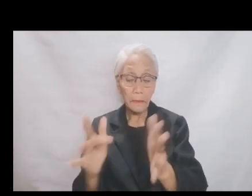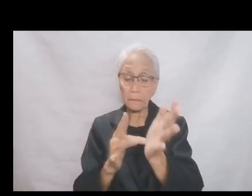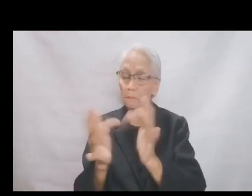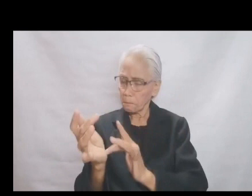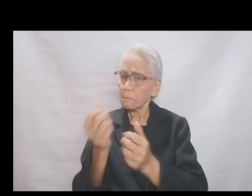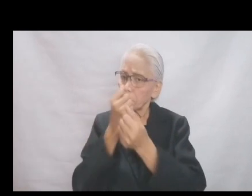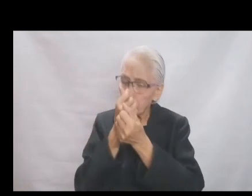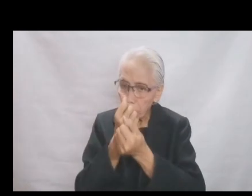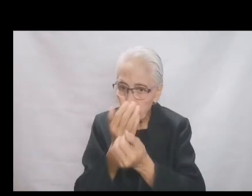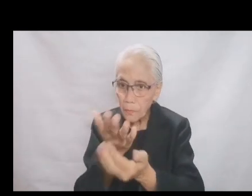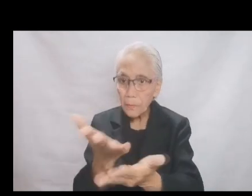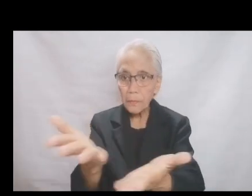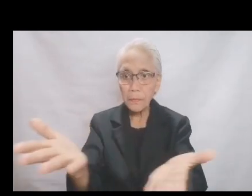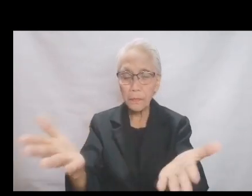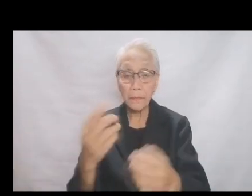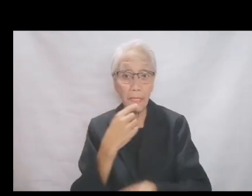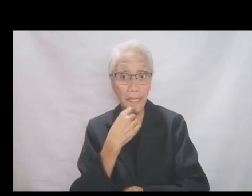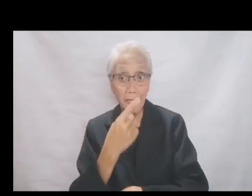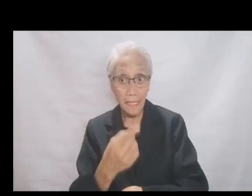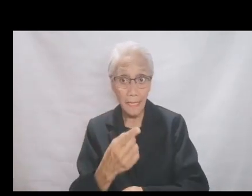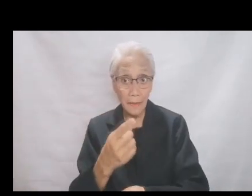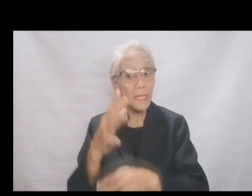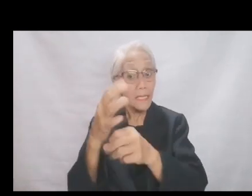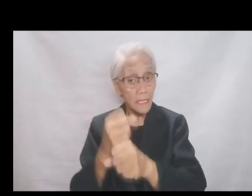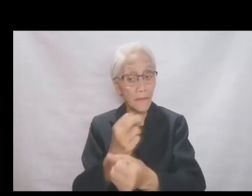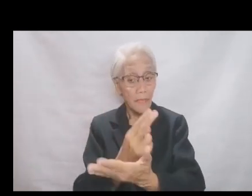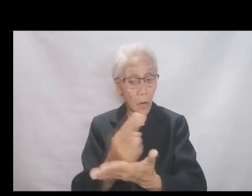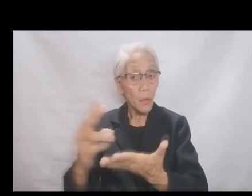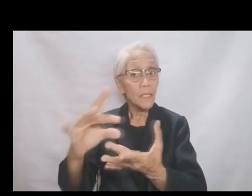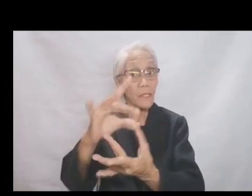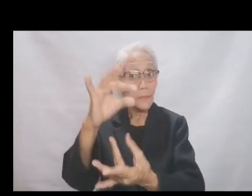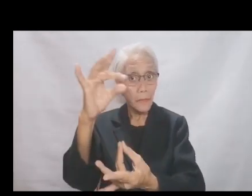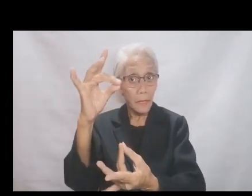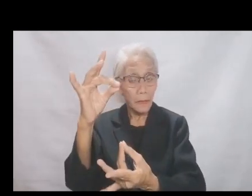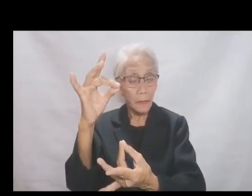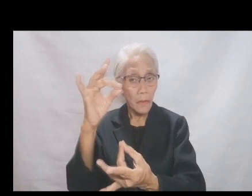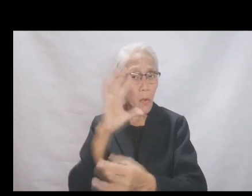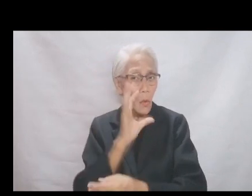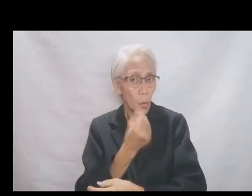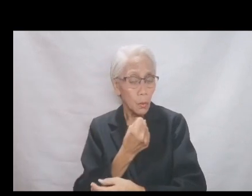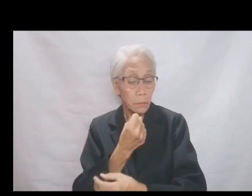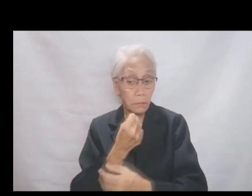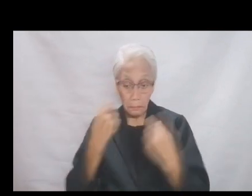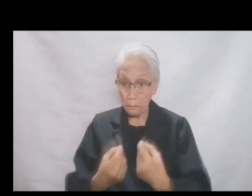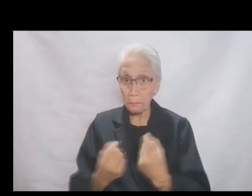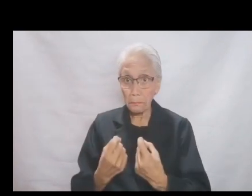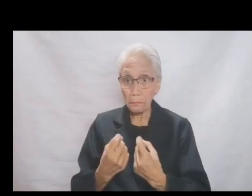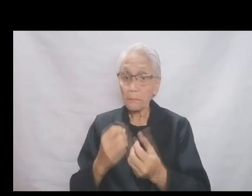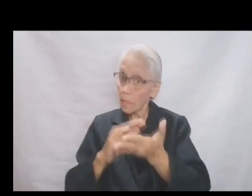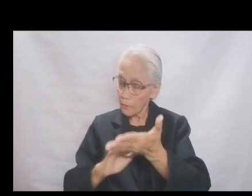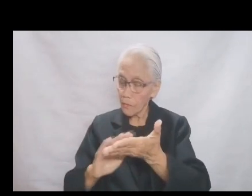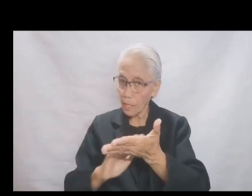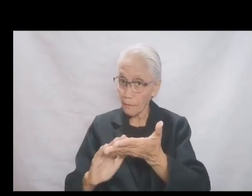had said this, he breathed on them and said to them, "Receive the Holy Spirit. Whose sins you